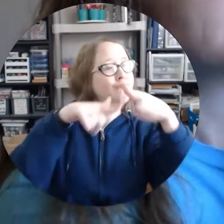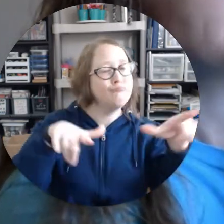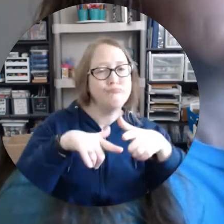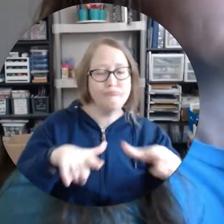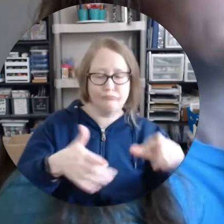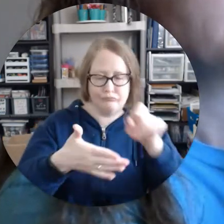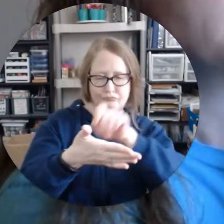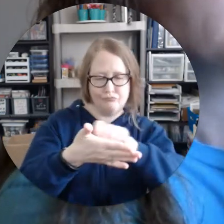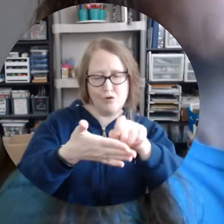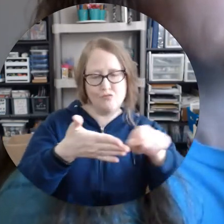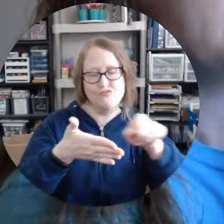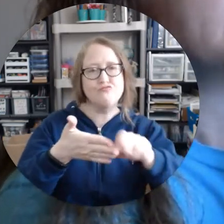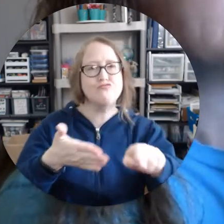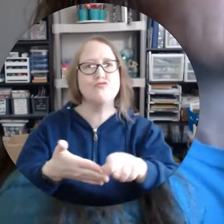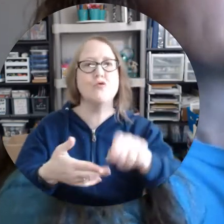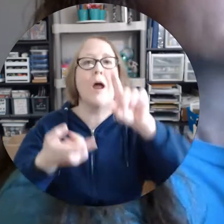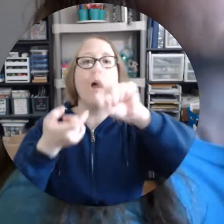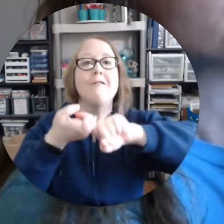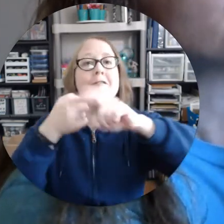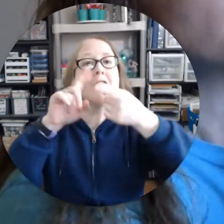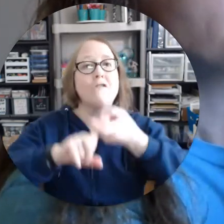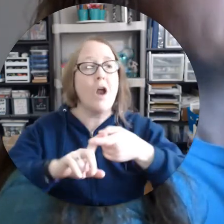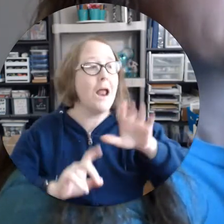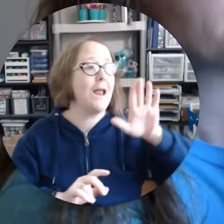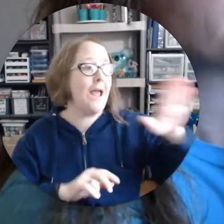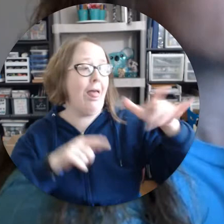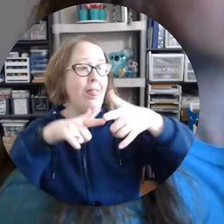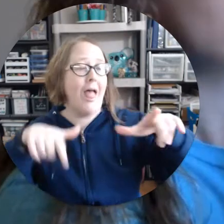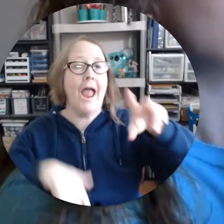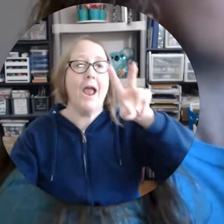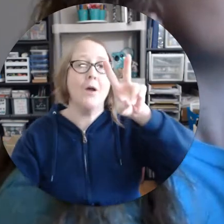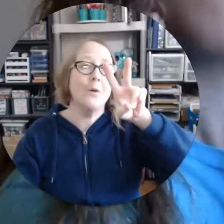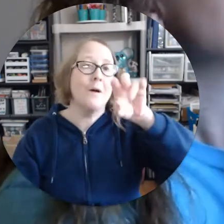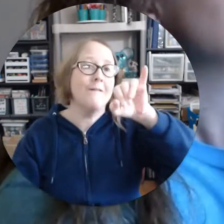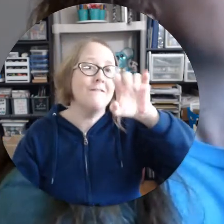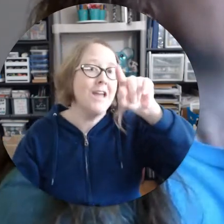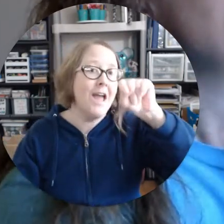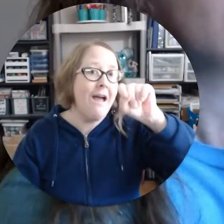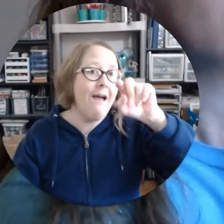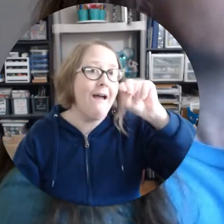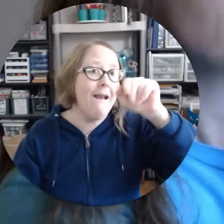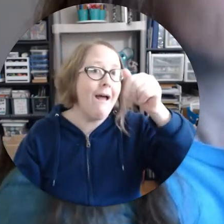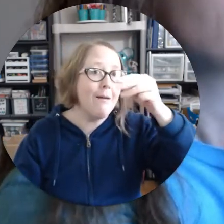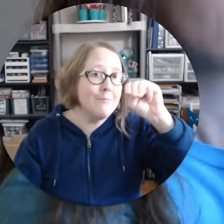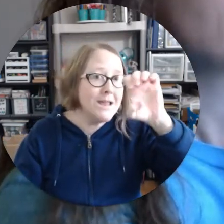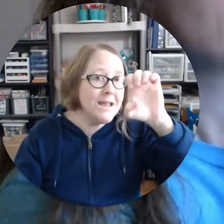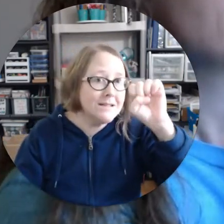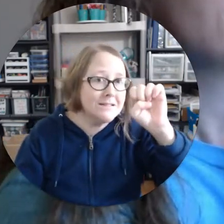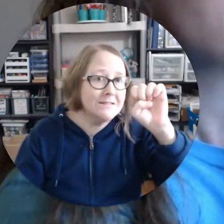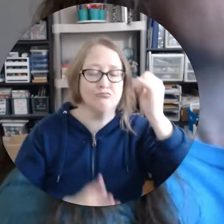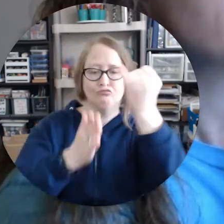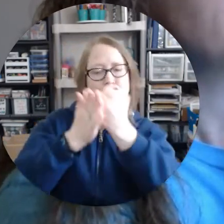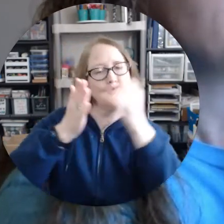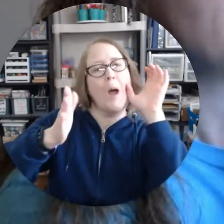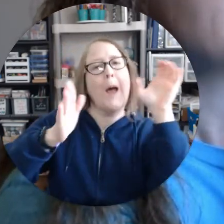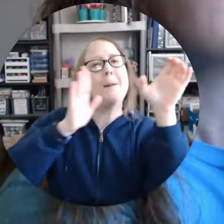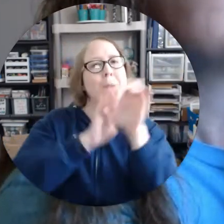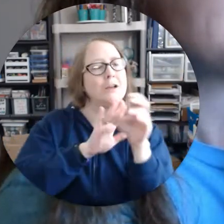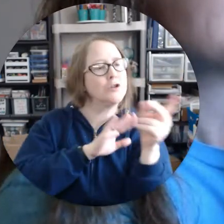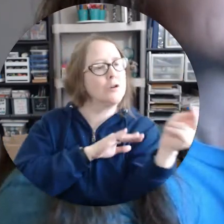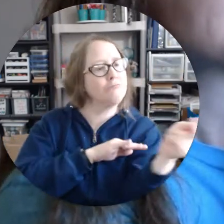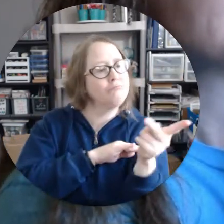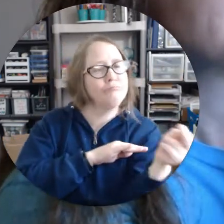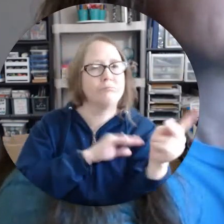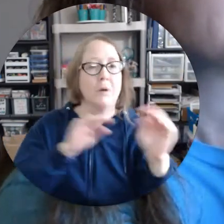"friend" in Vietnamese, drew a picture of Bo and her, then put it on